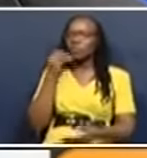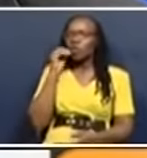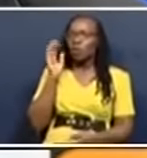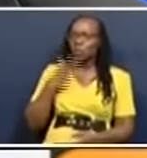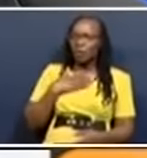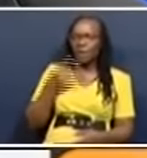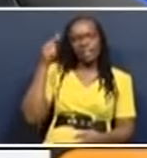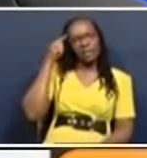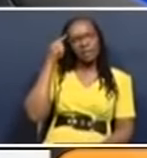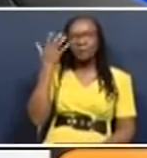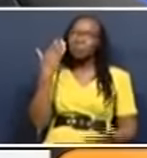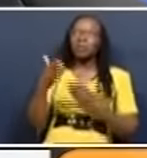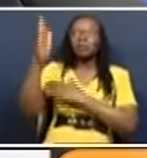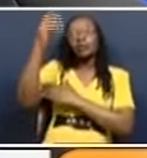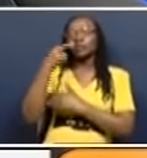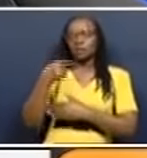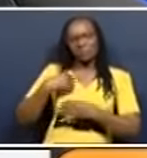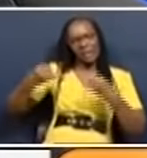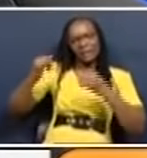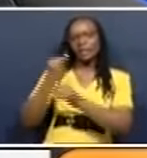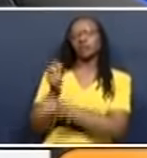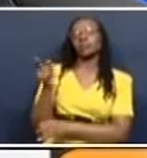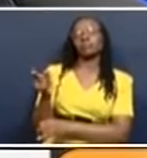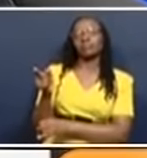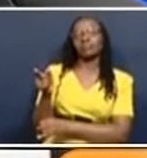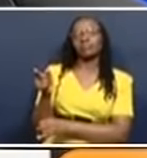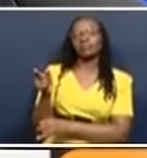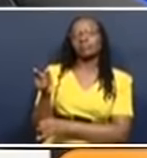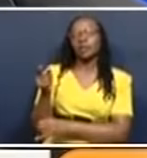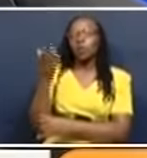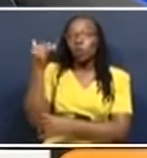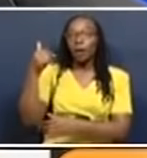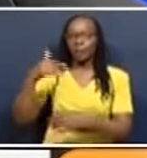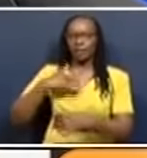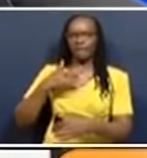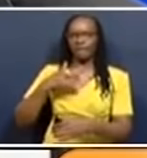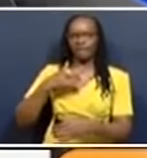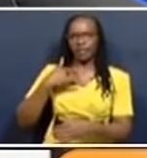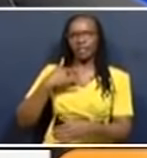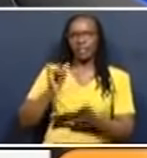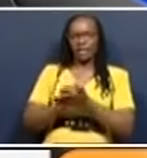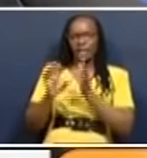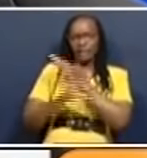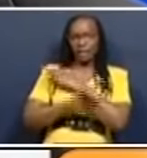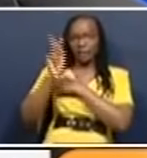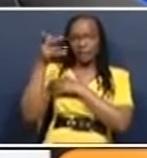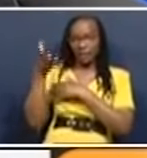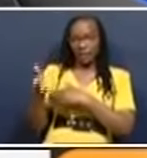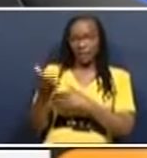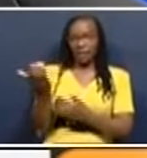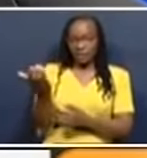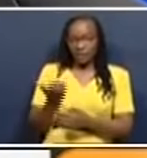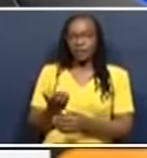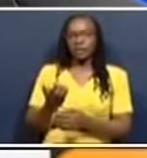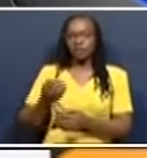said, maybe God is saying I should try this one. Because I have that feeling that this country needs to be worked